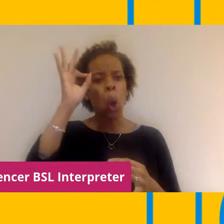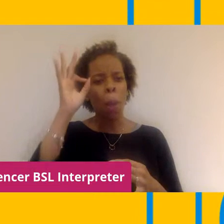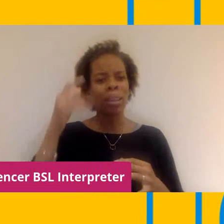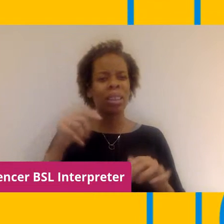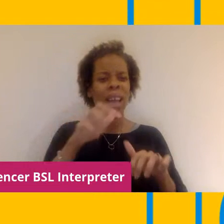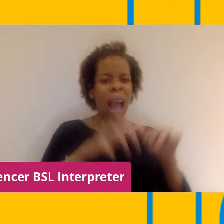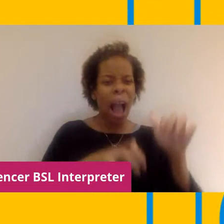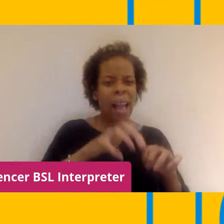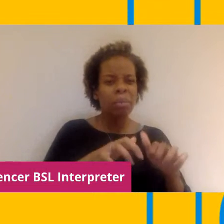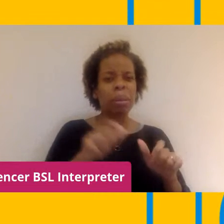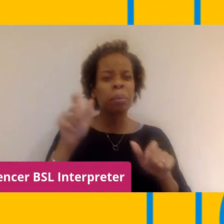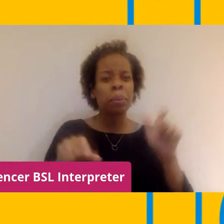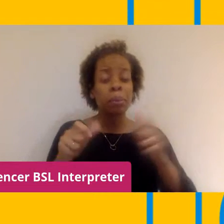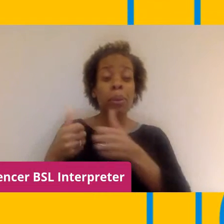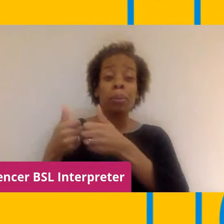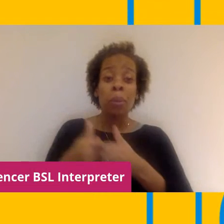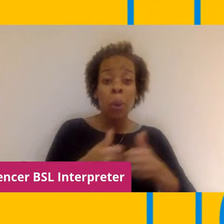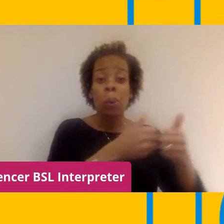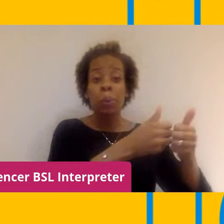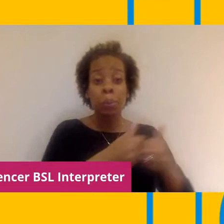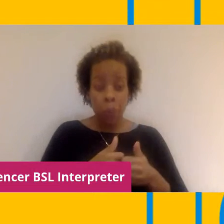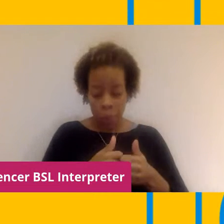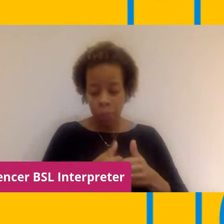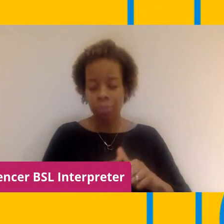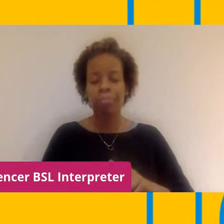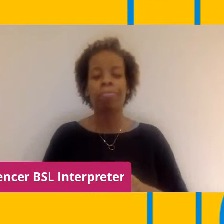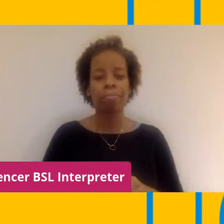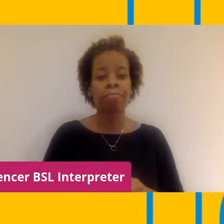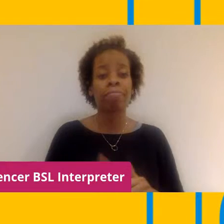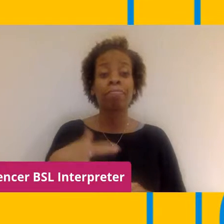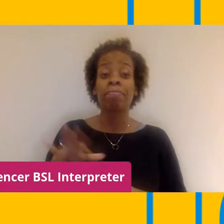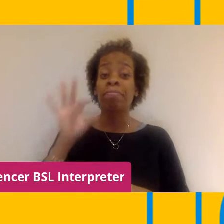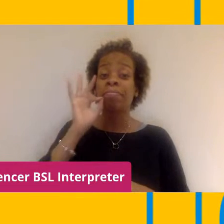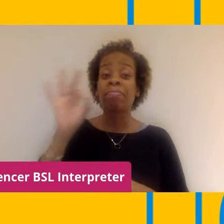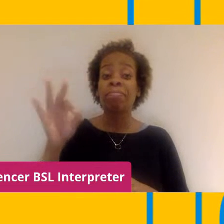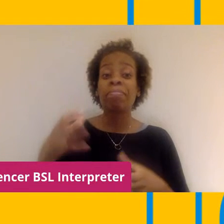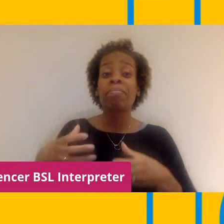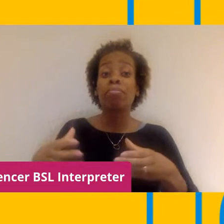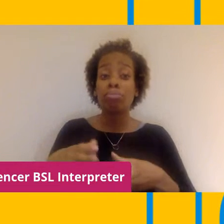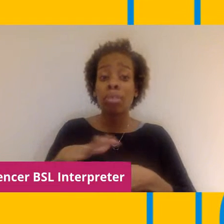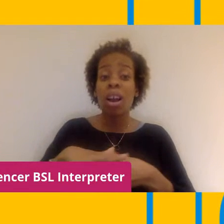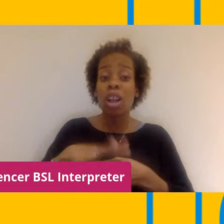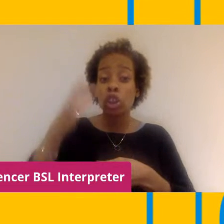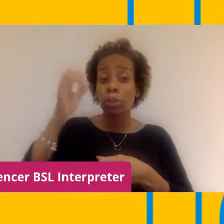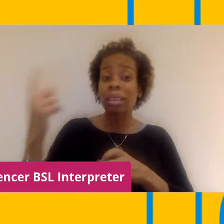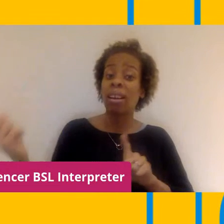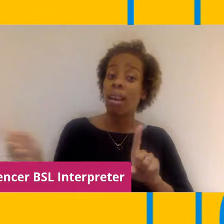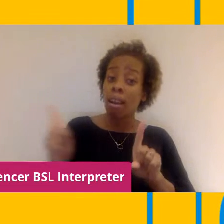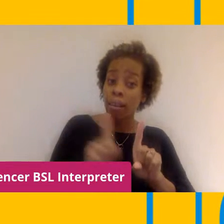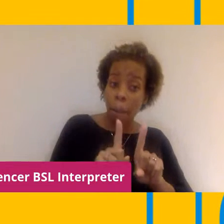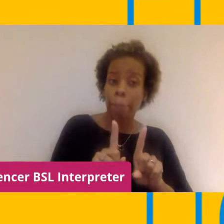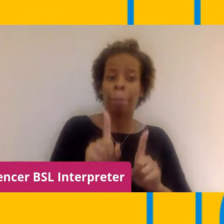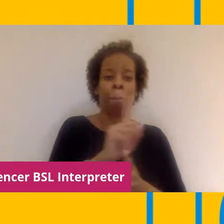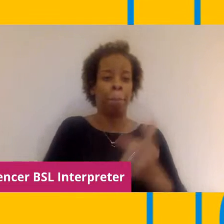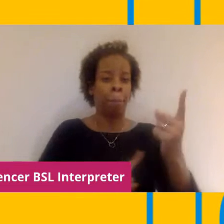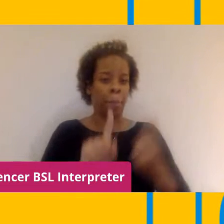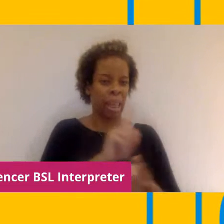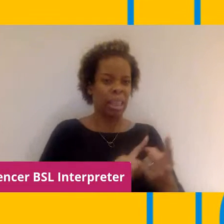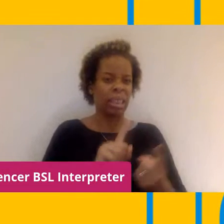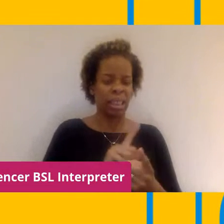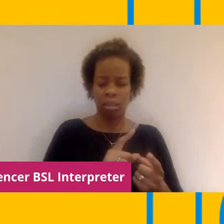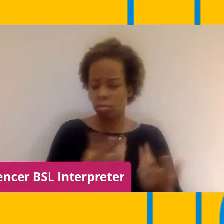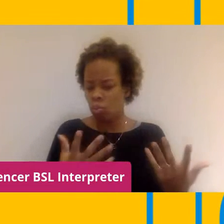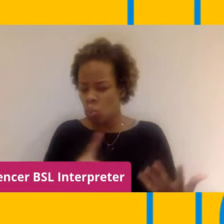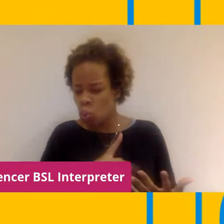and get somebody from branch committee to come, as well as myself, to come to each meeting, just to kind of